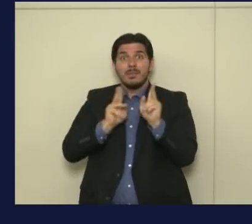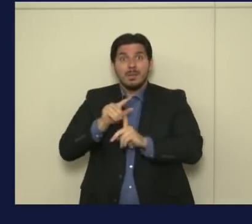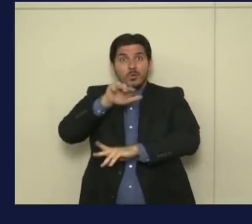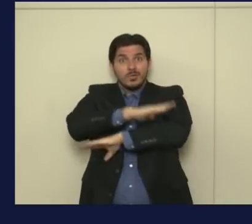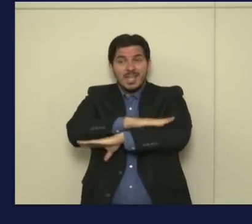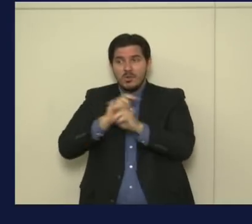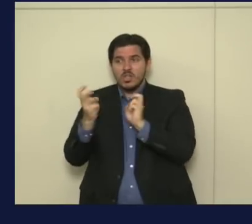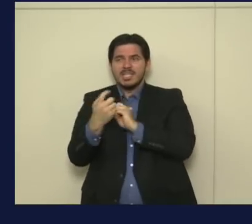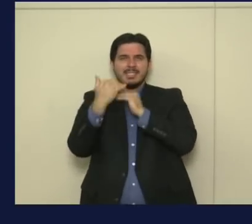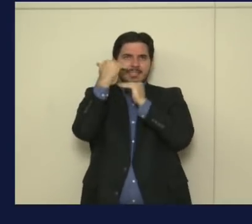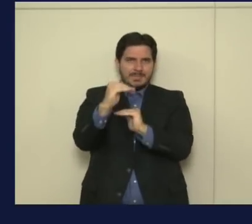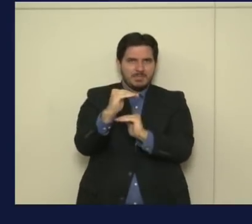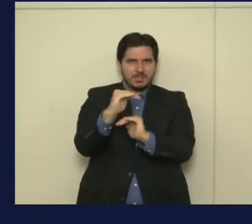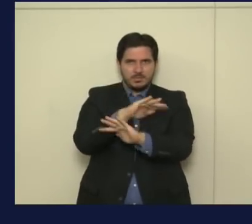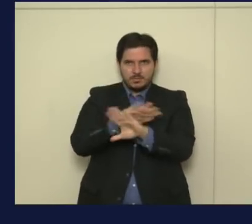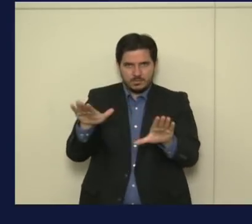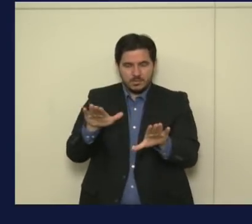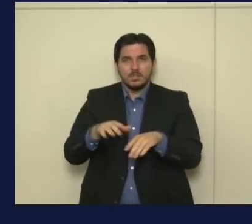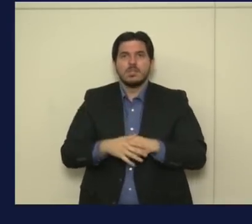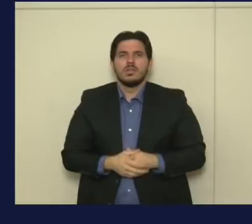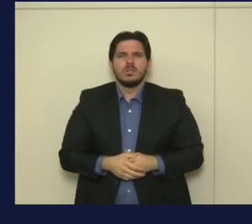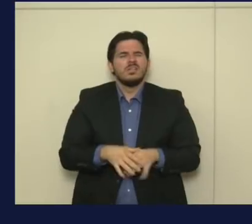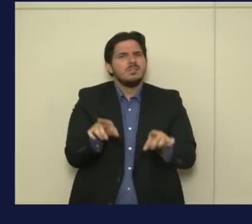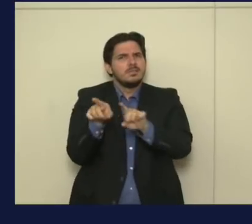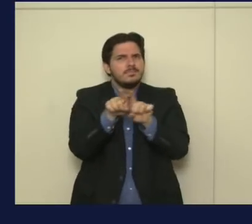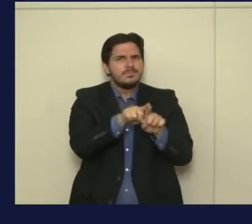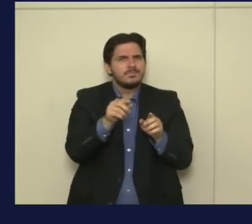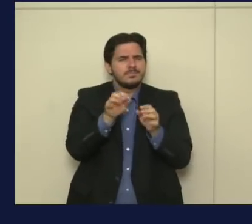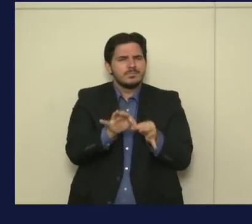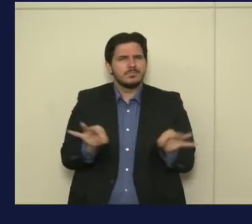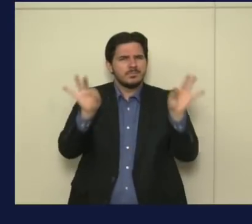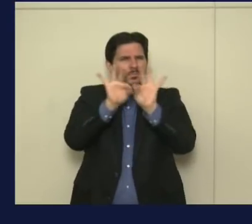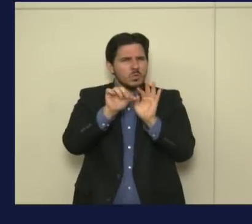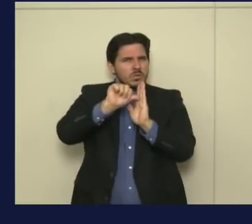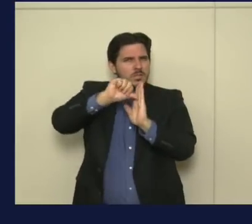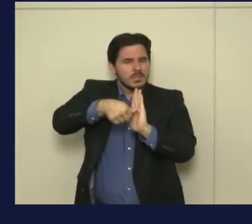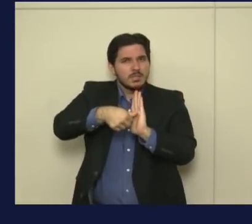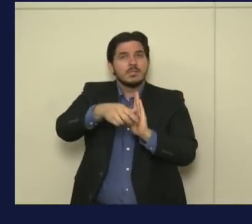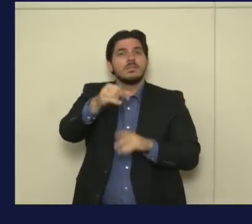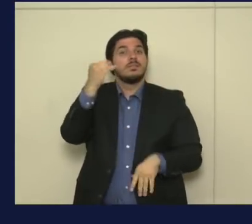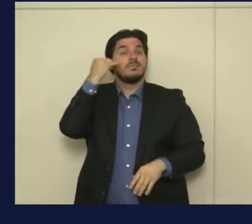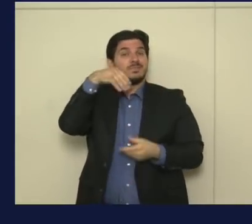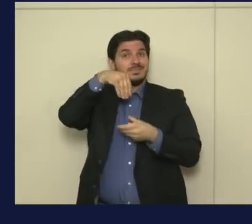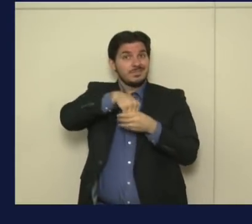folks that the